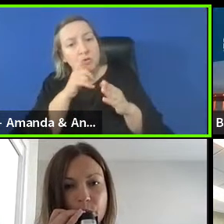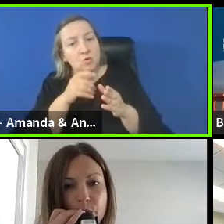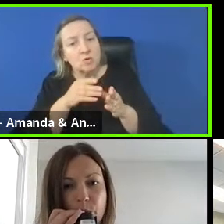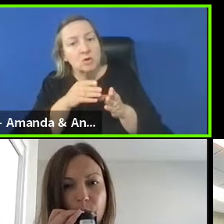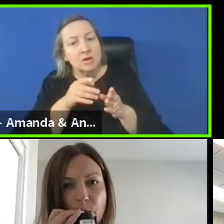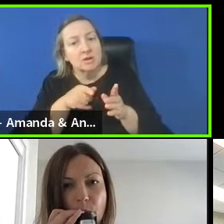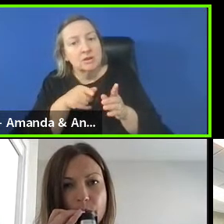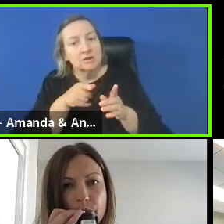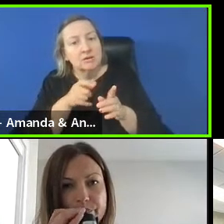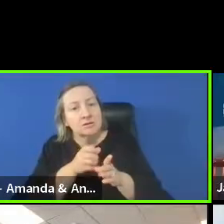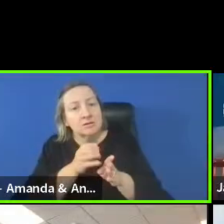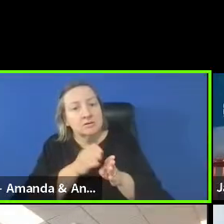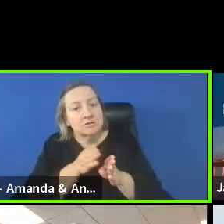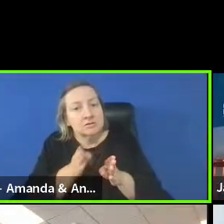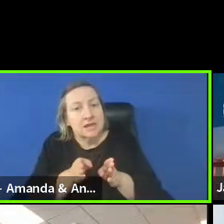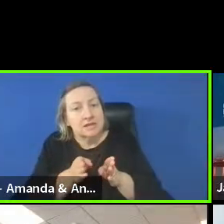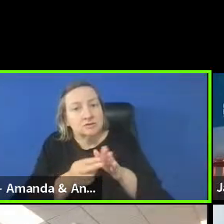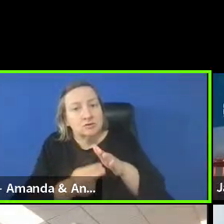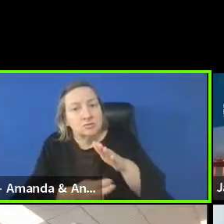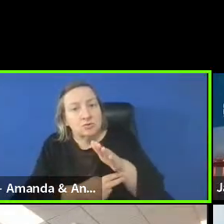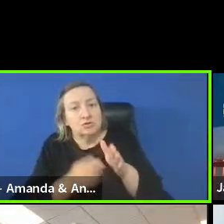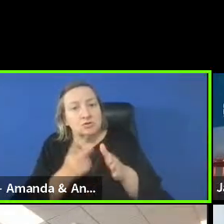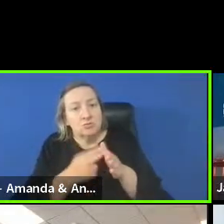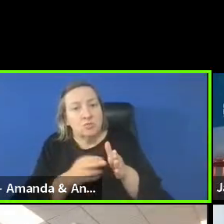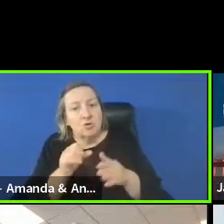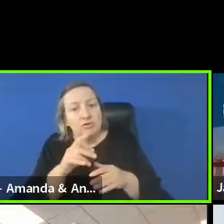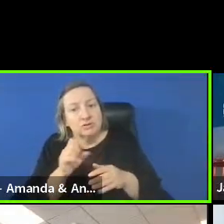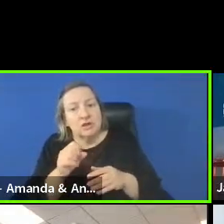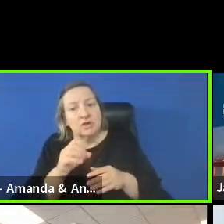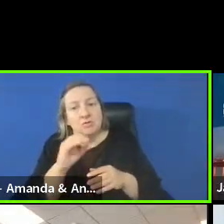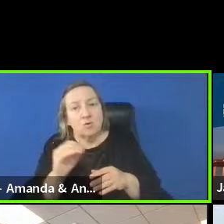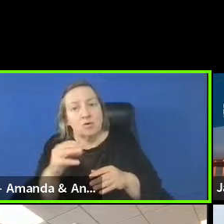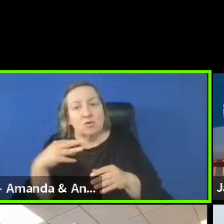immediately adjacent to the bridge on both sides of the river.